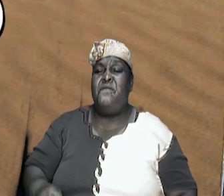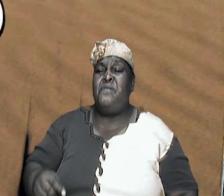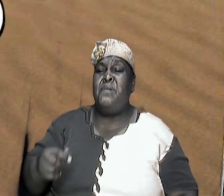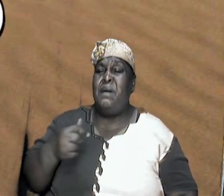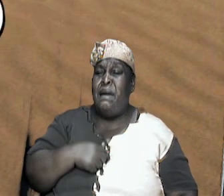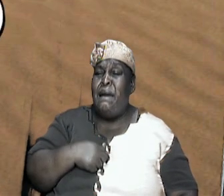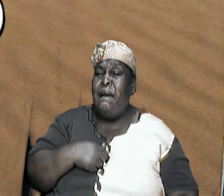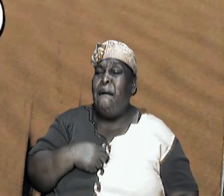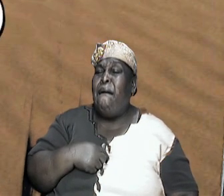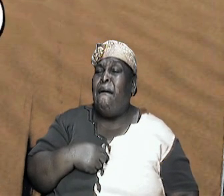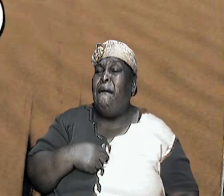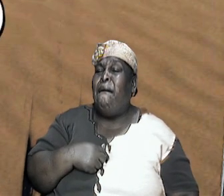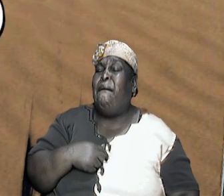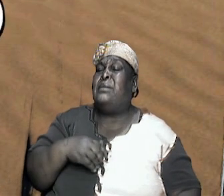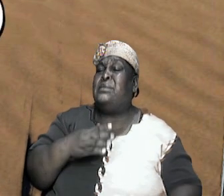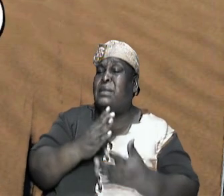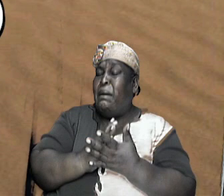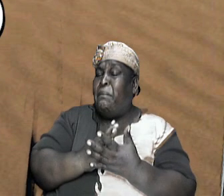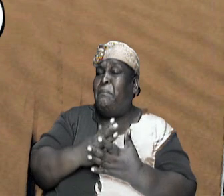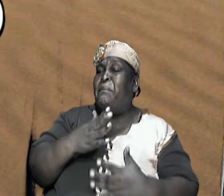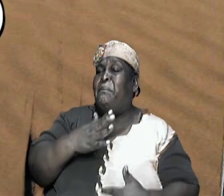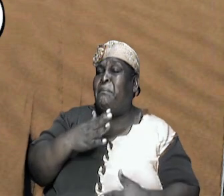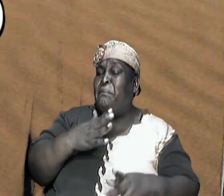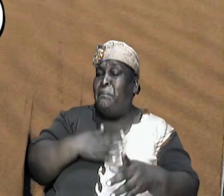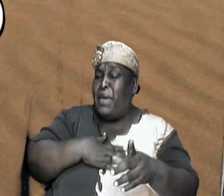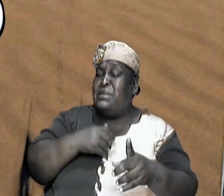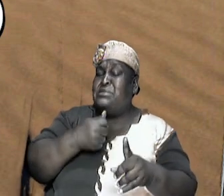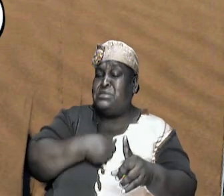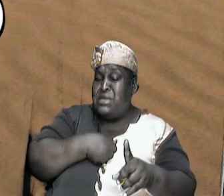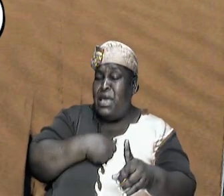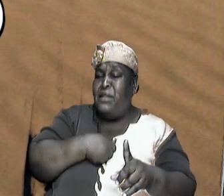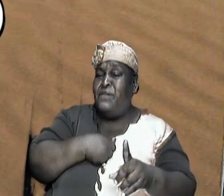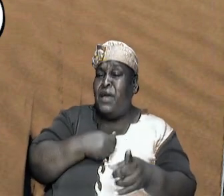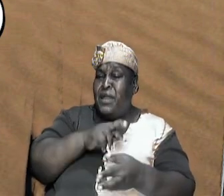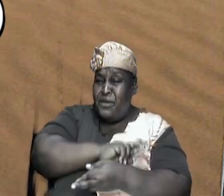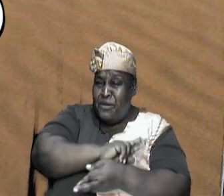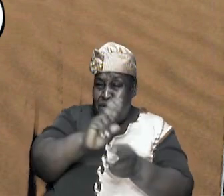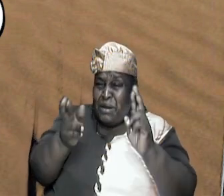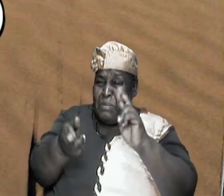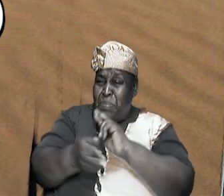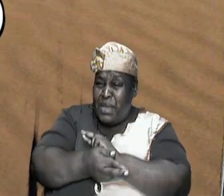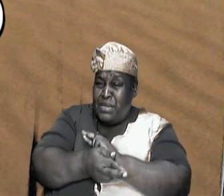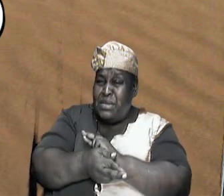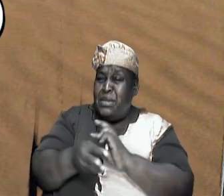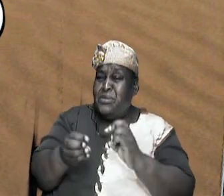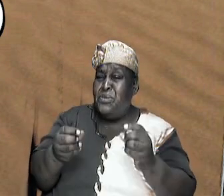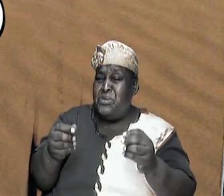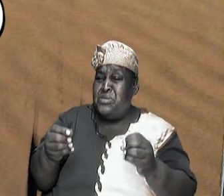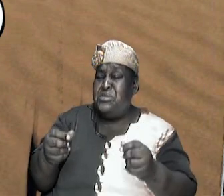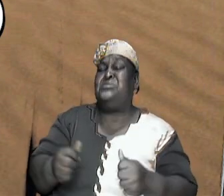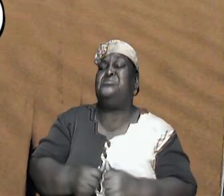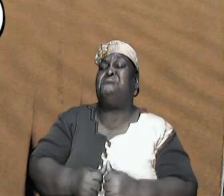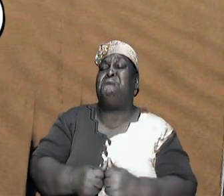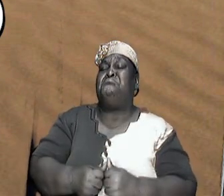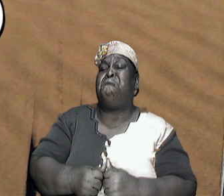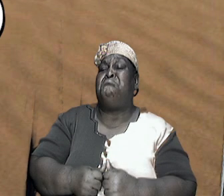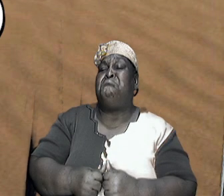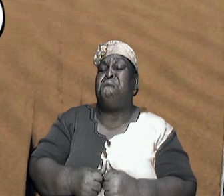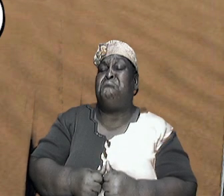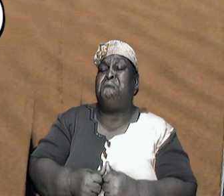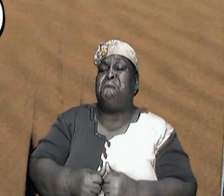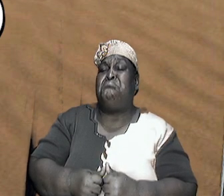Wherefore I abhor myself and repent in dust and ashes.